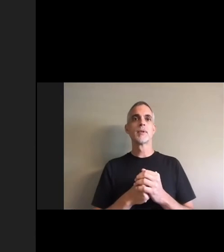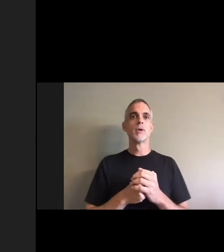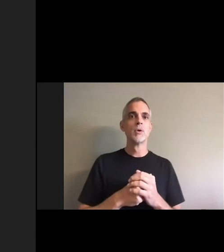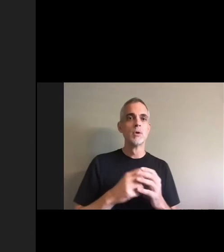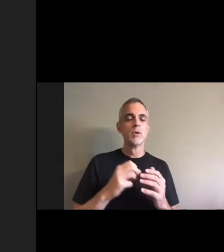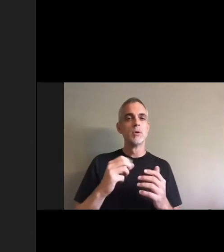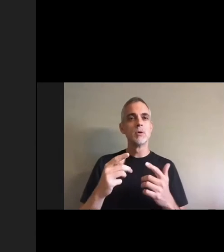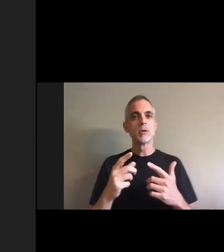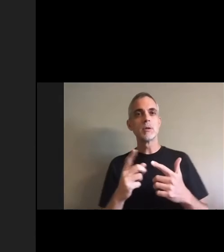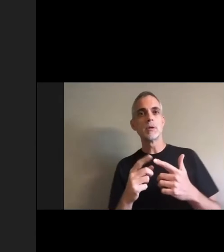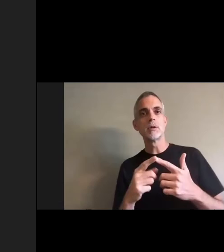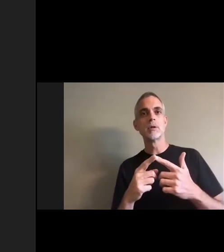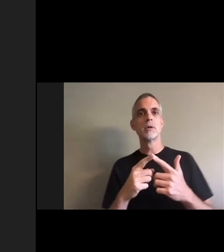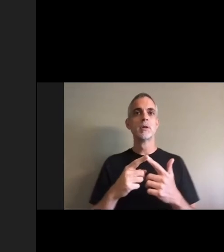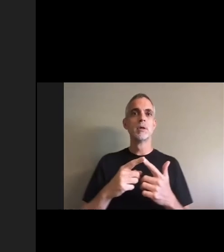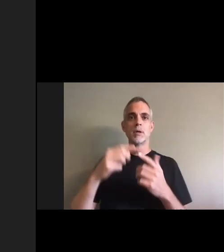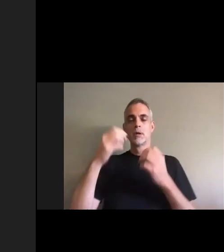put your question in the chat.